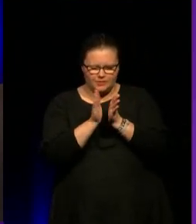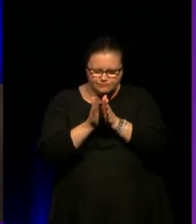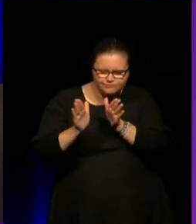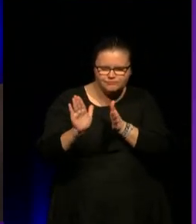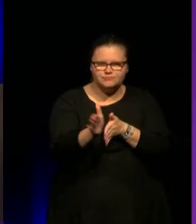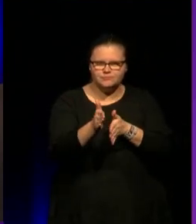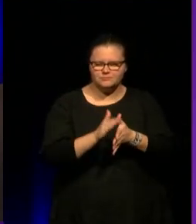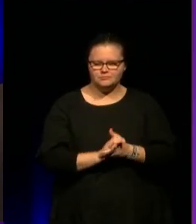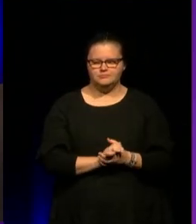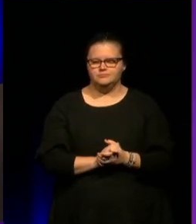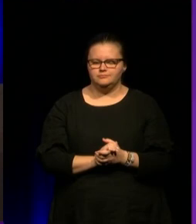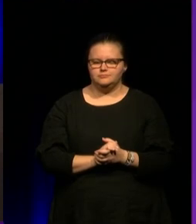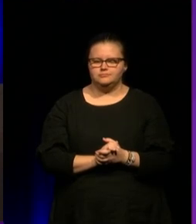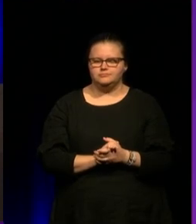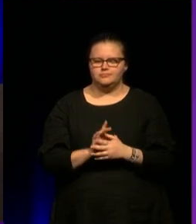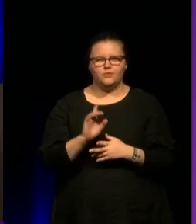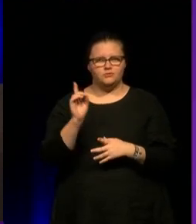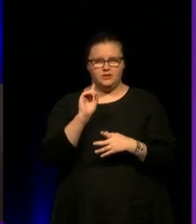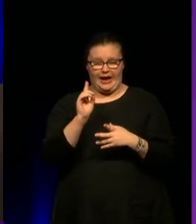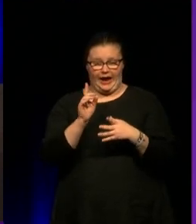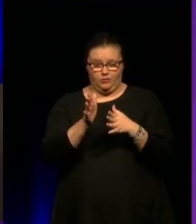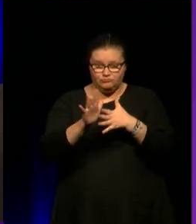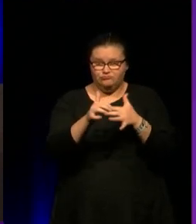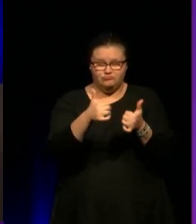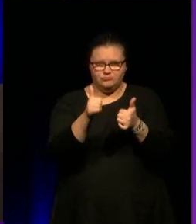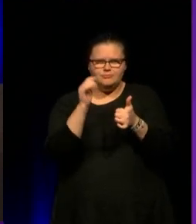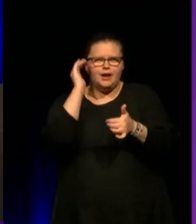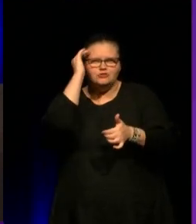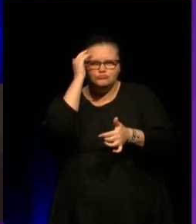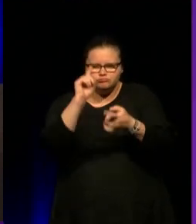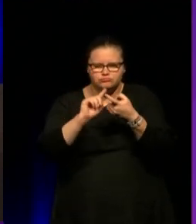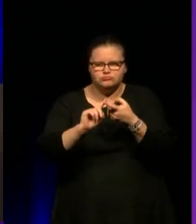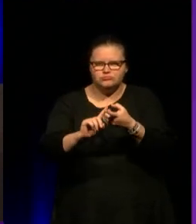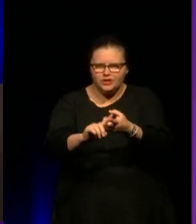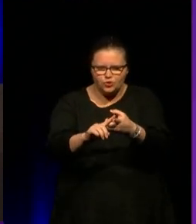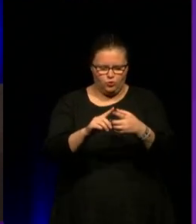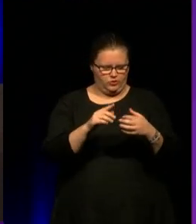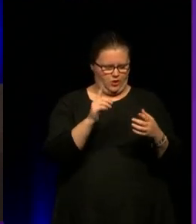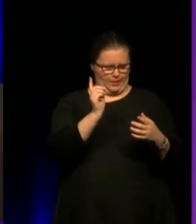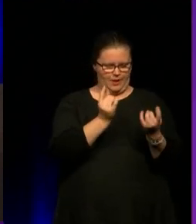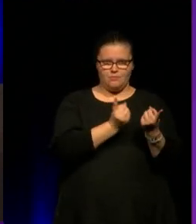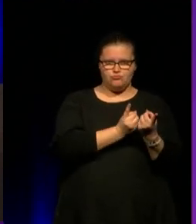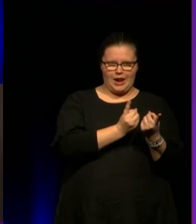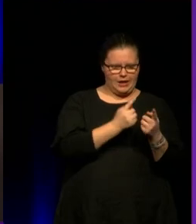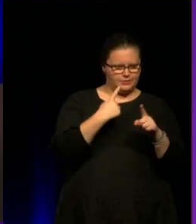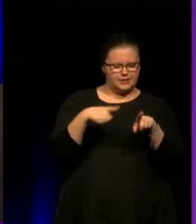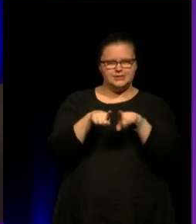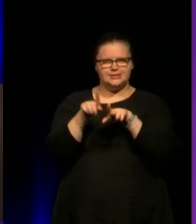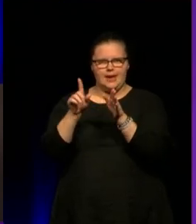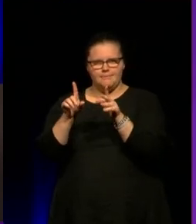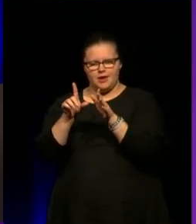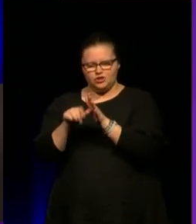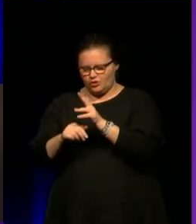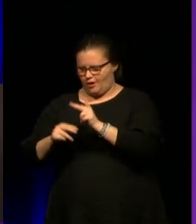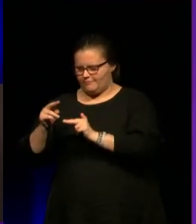so it's now about a matter of continuing on, both commercializing the current products and building the next wave of products to come behind. The obvious